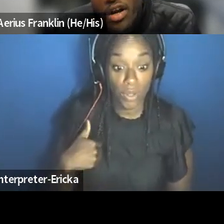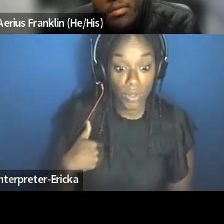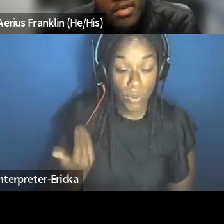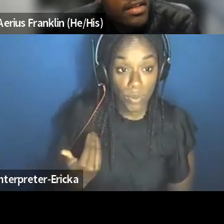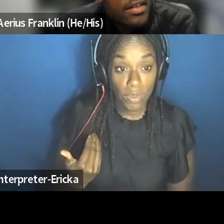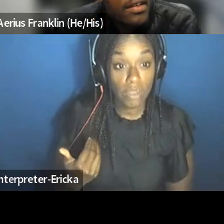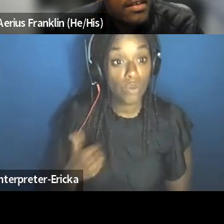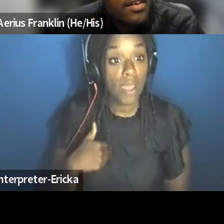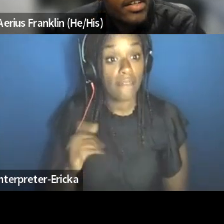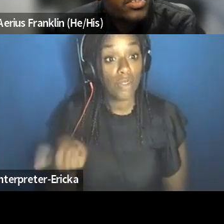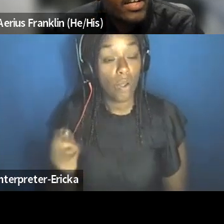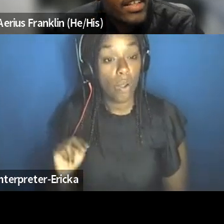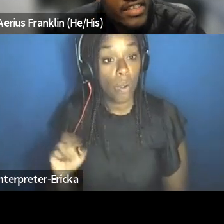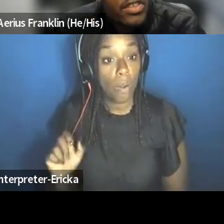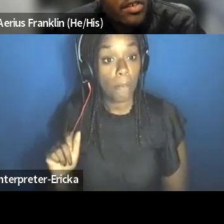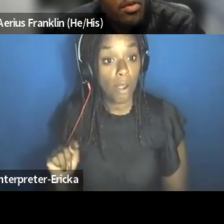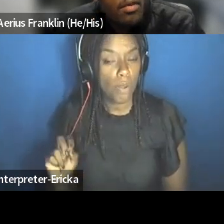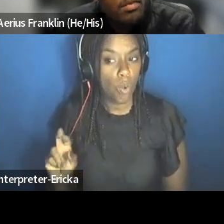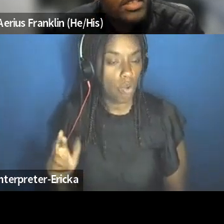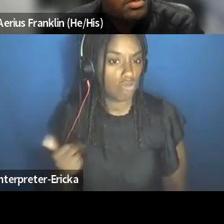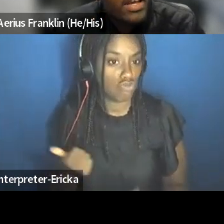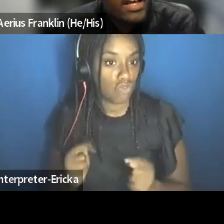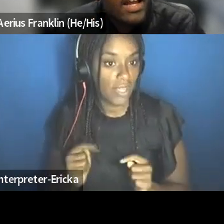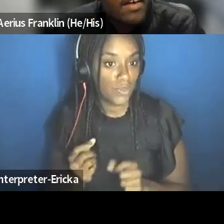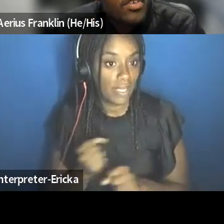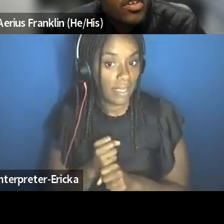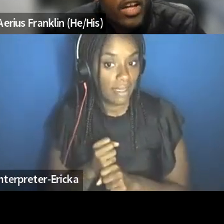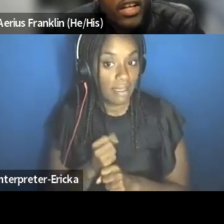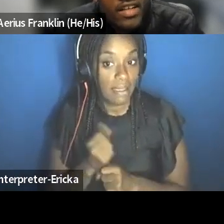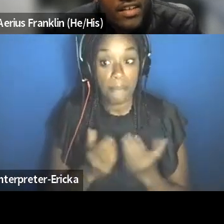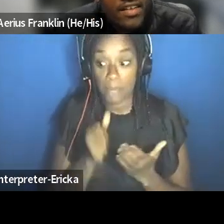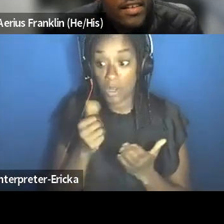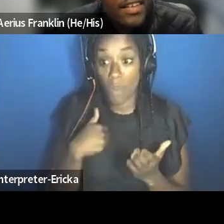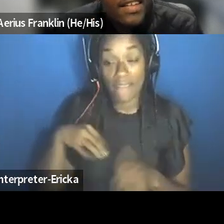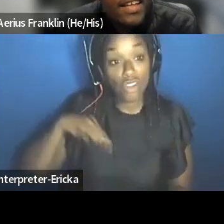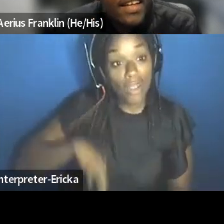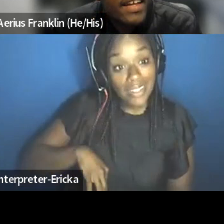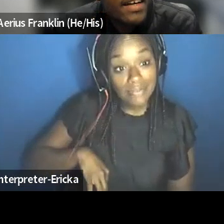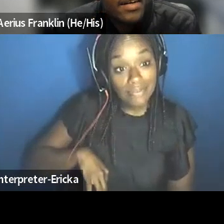your own apartment, or you're trying to get your own apartment, but you may not have the credit,